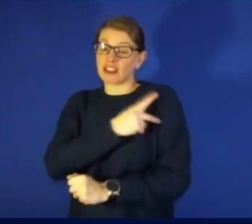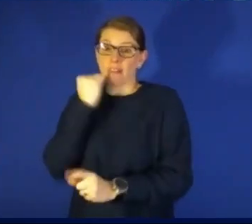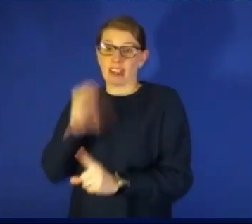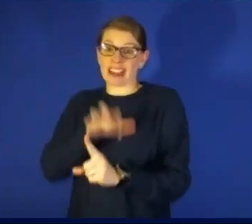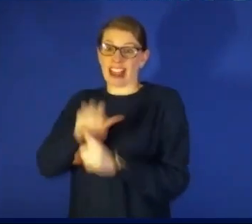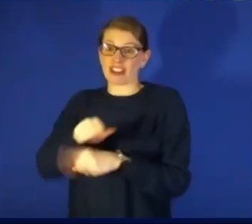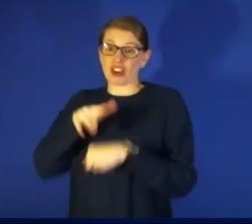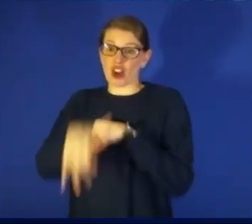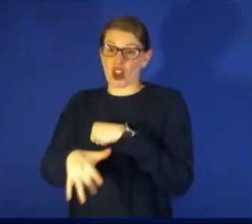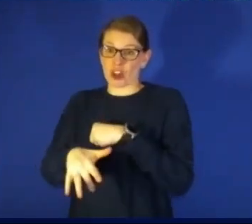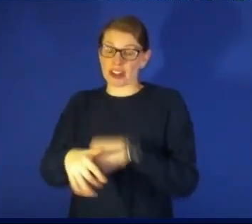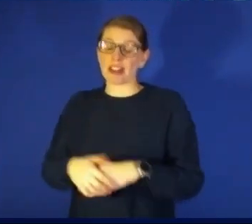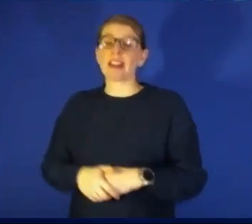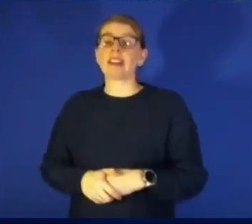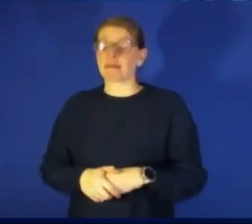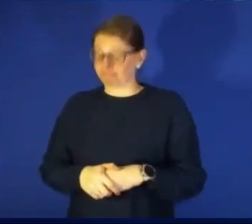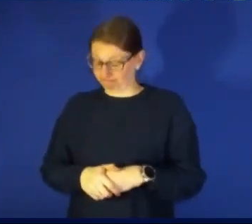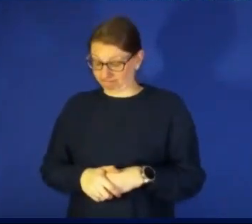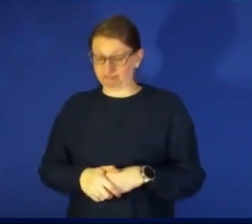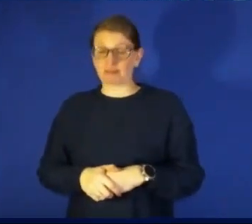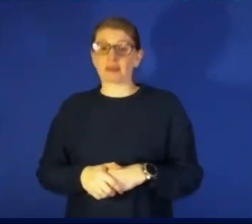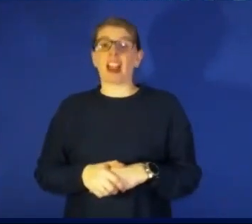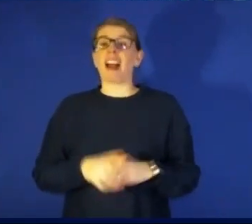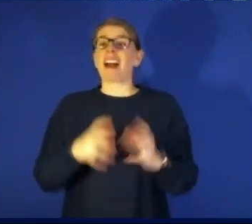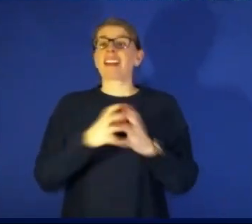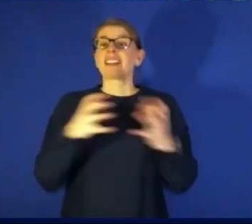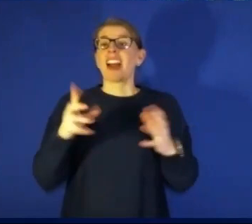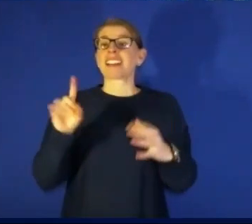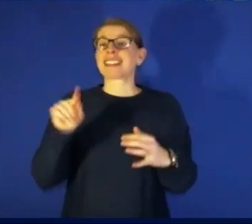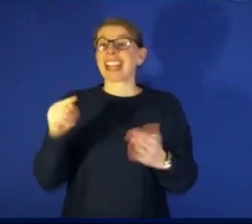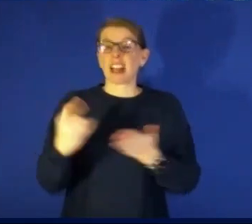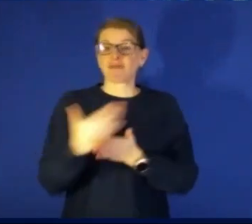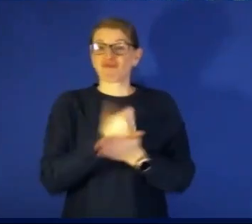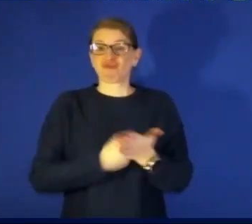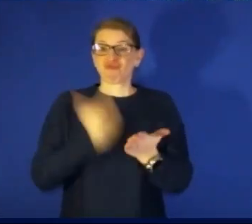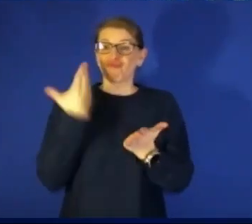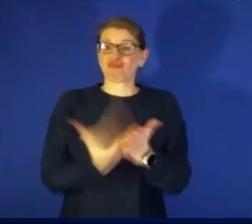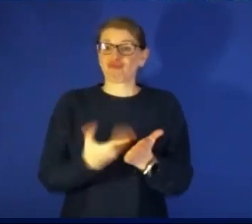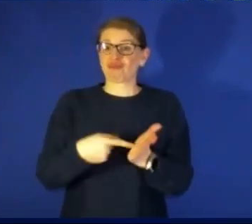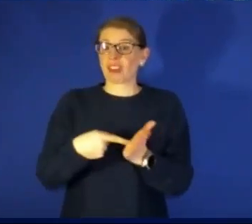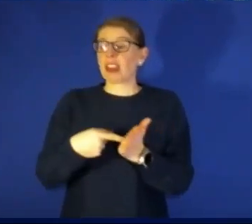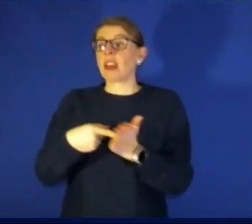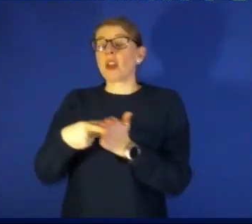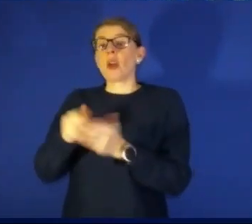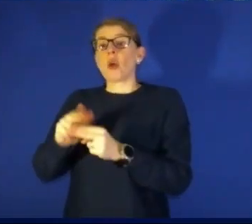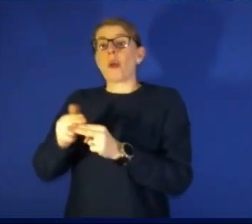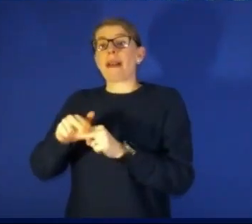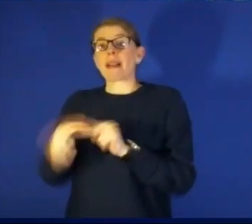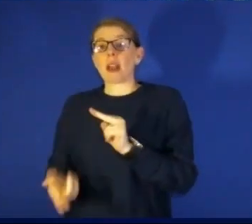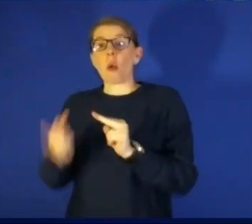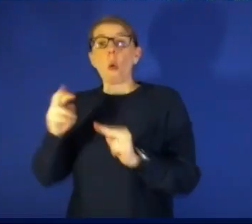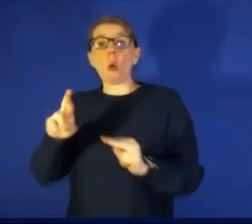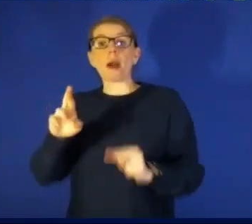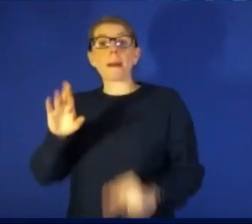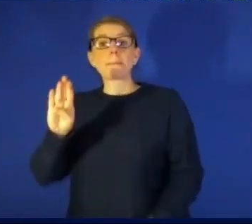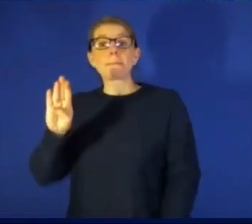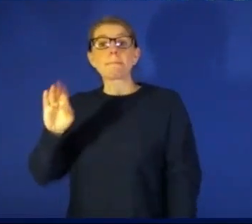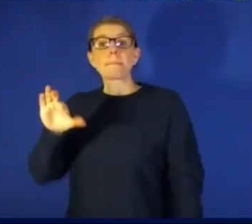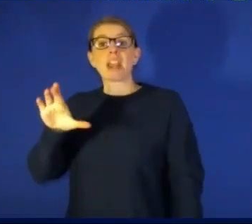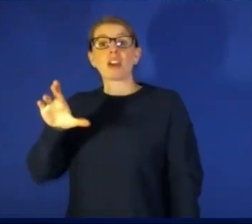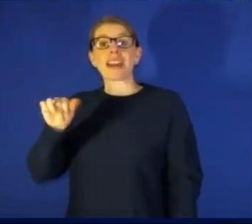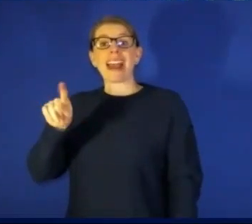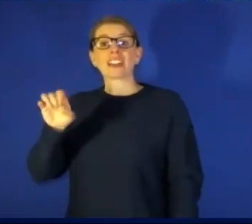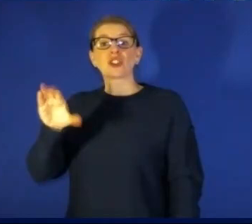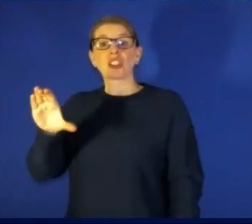there's a great deal of evidence that with weight loss or bariatric surgery and exercise,